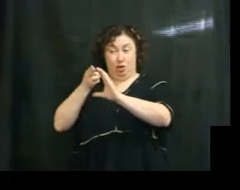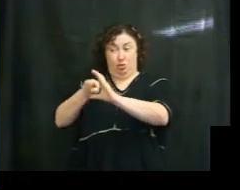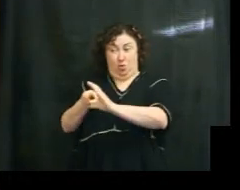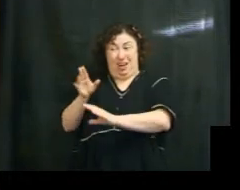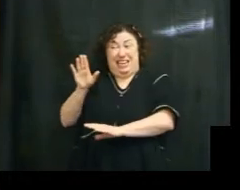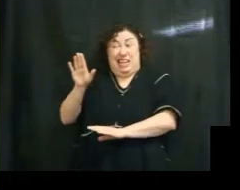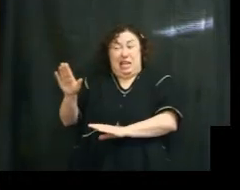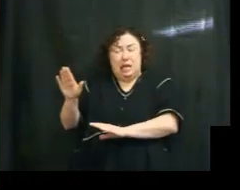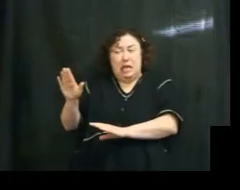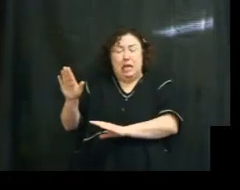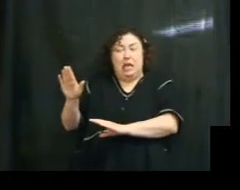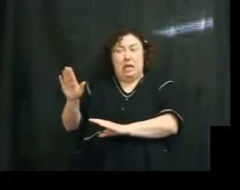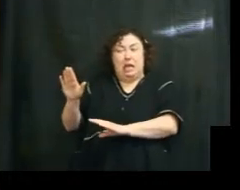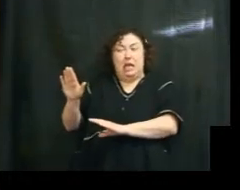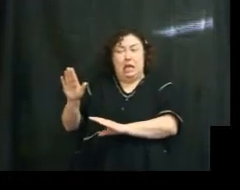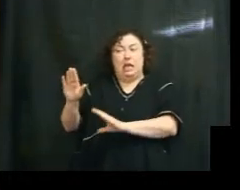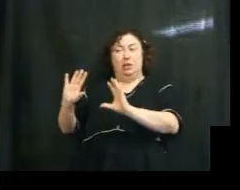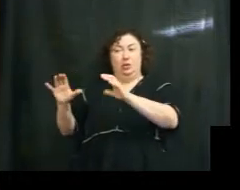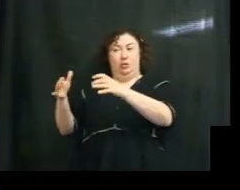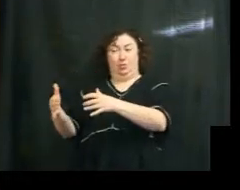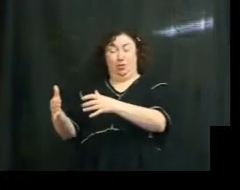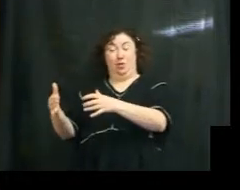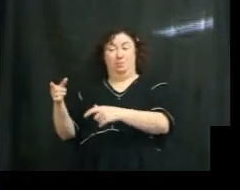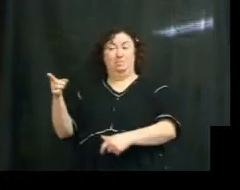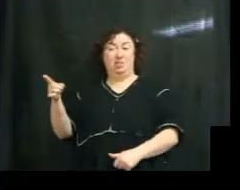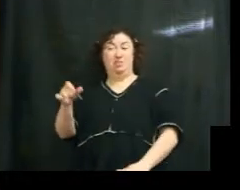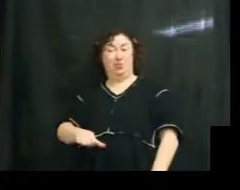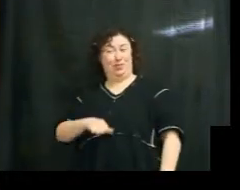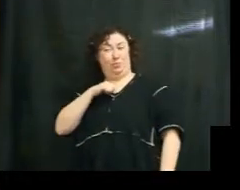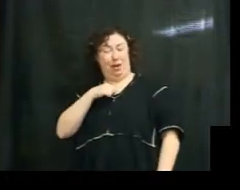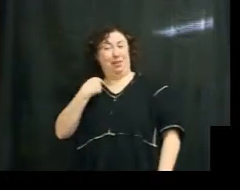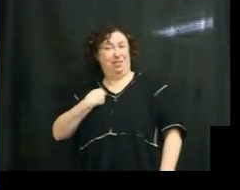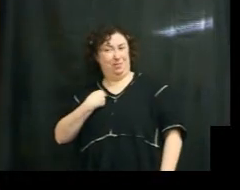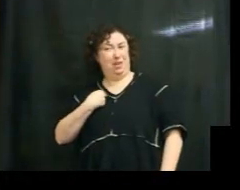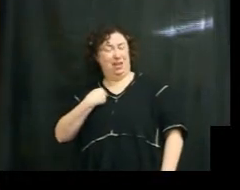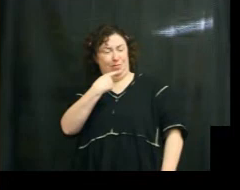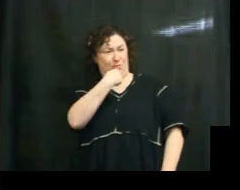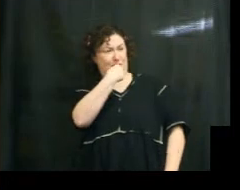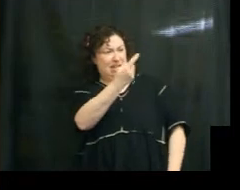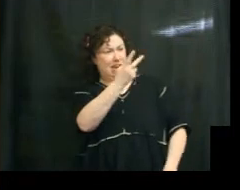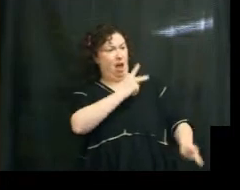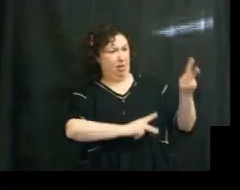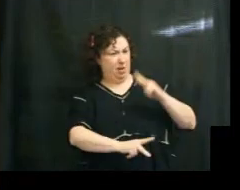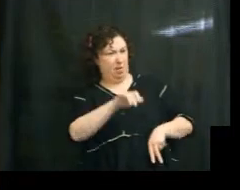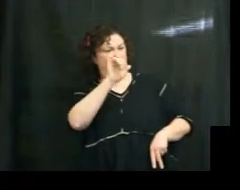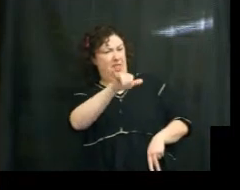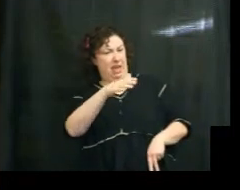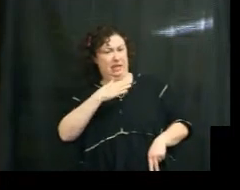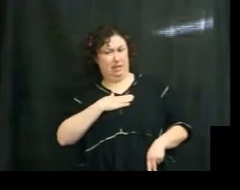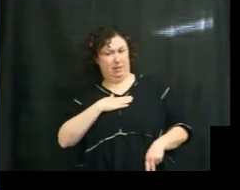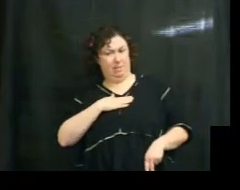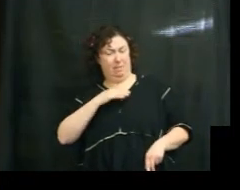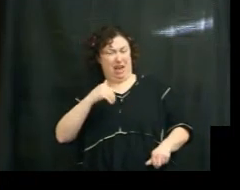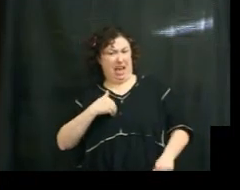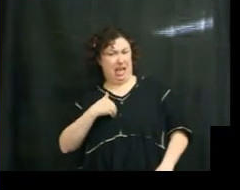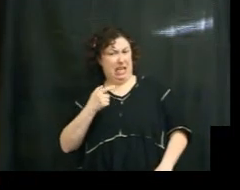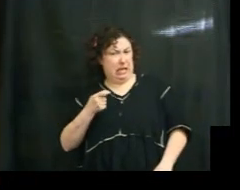say, "That's my little brother, Trombone Shorty. Where you at?"